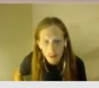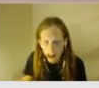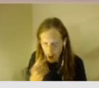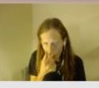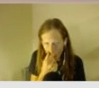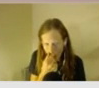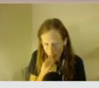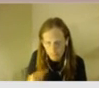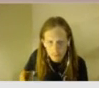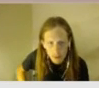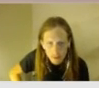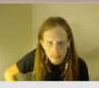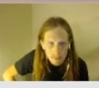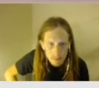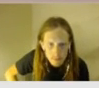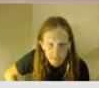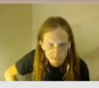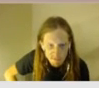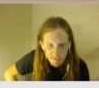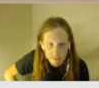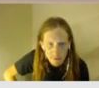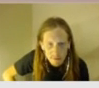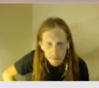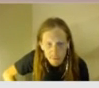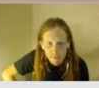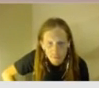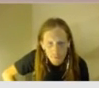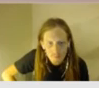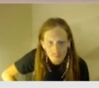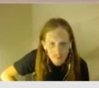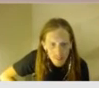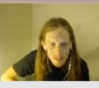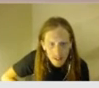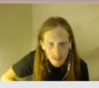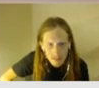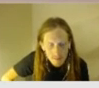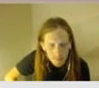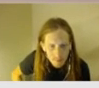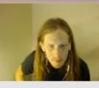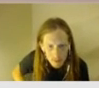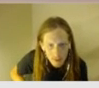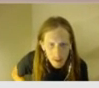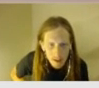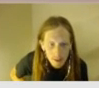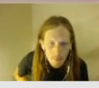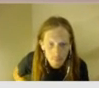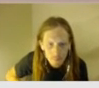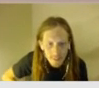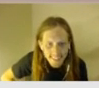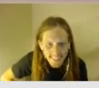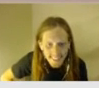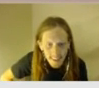it's a guy coming out of jail in Houston, or a kid sitting in a basket in a laundromat, or, you know, somebody at Yellowstone